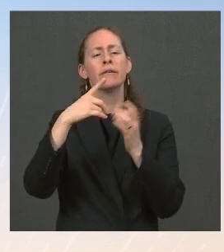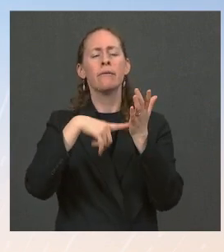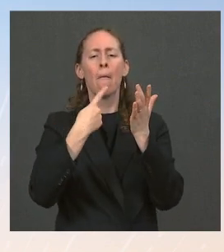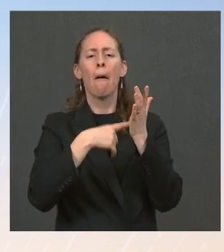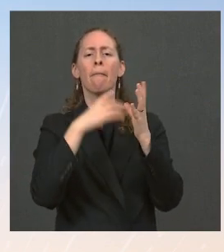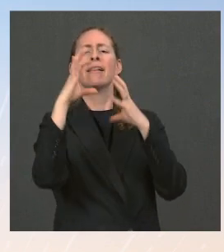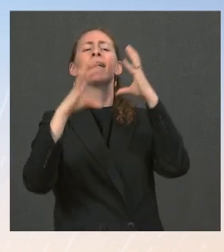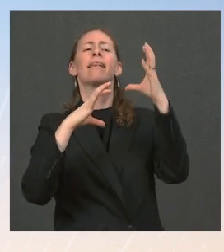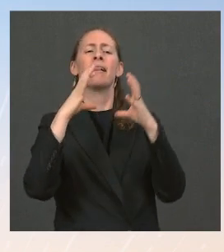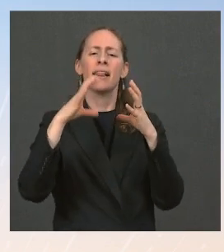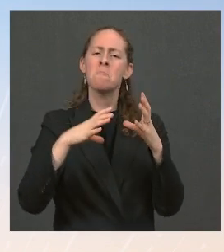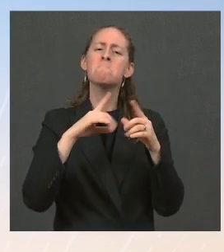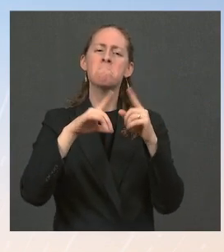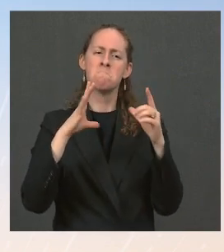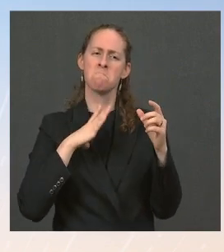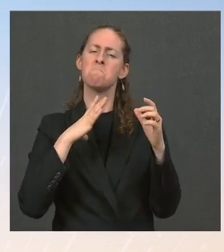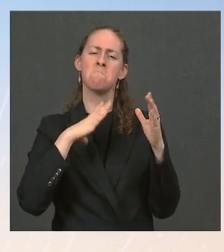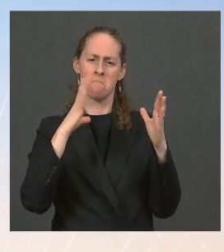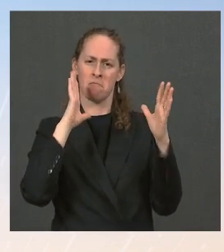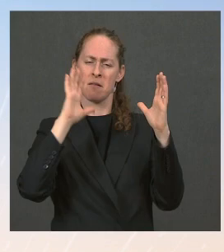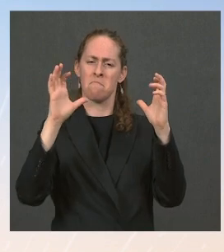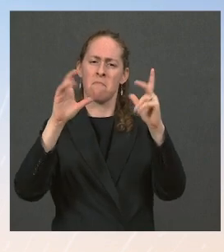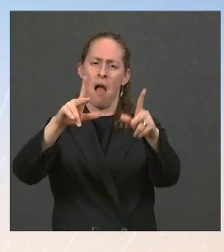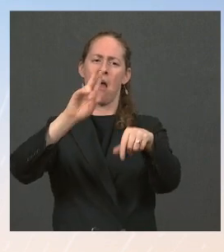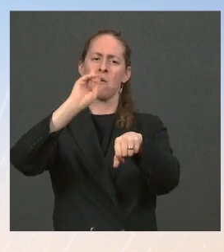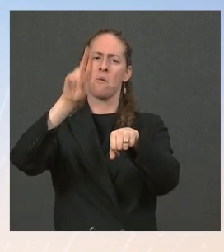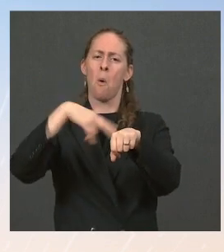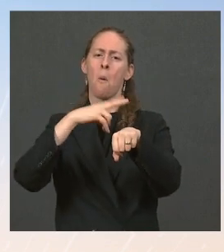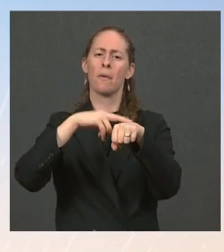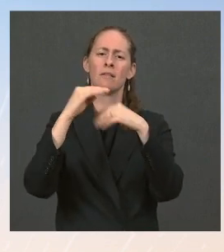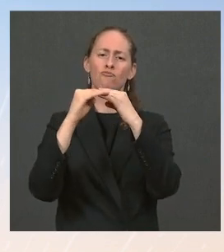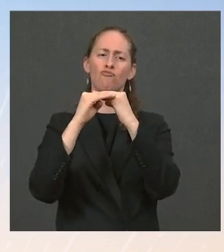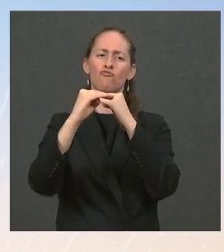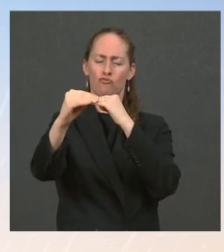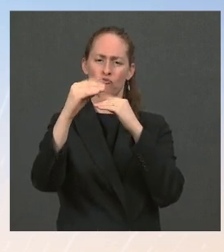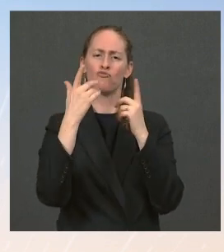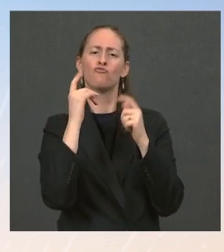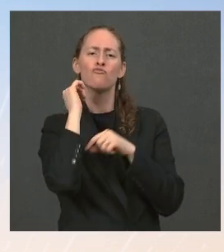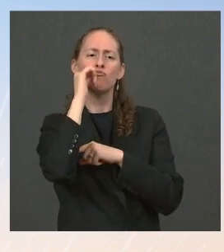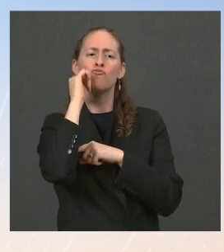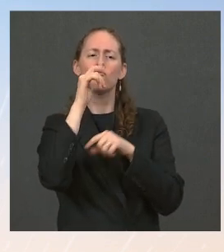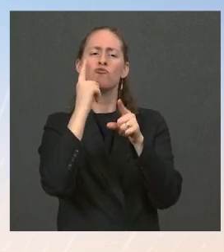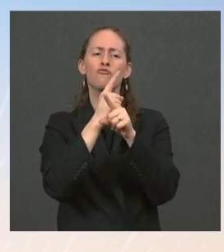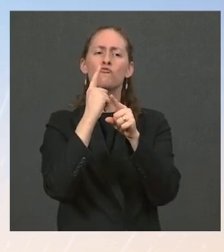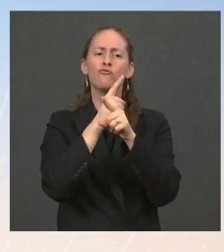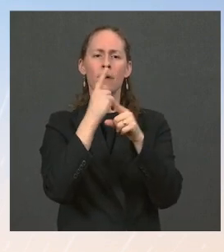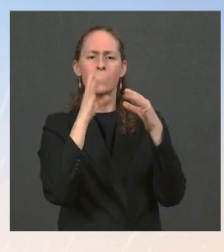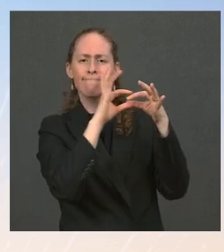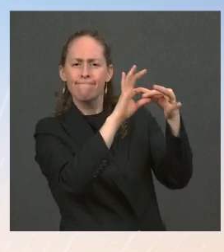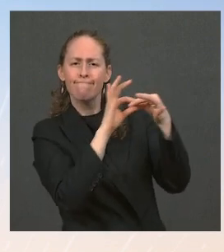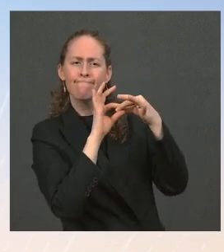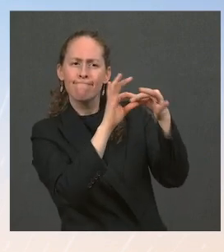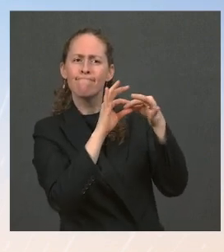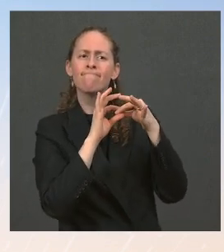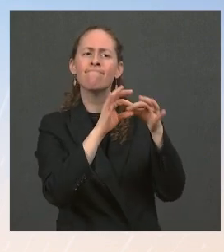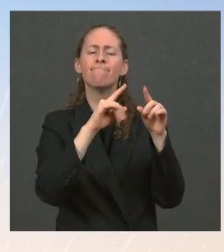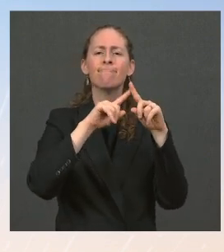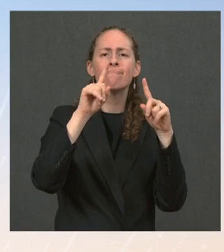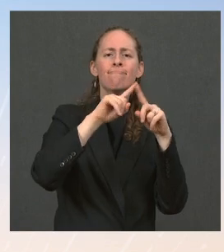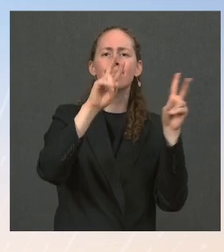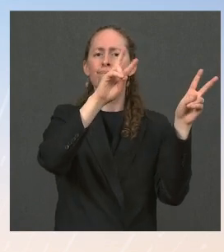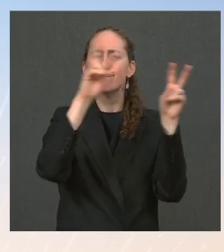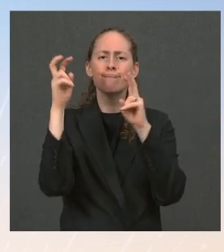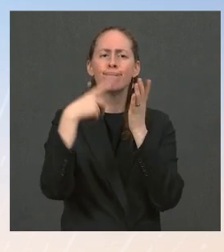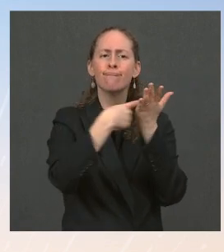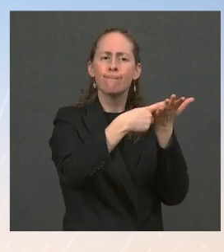we should go back to normal, and that we should go back to a relationship where we work closely together on a range of issues facing the global